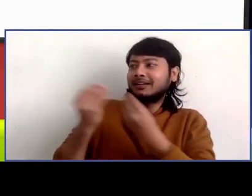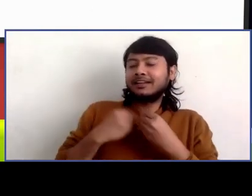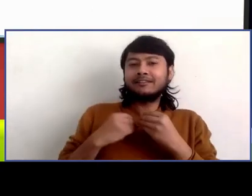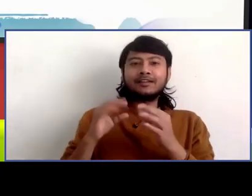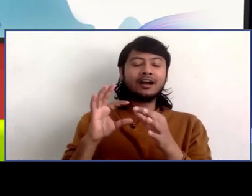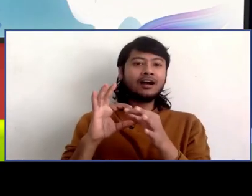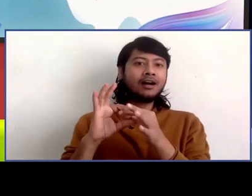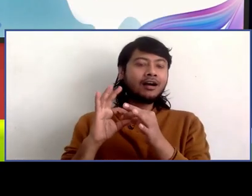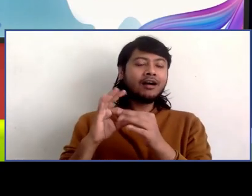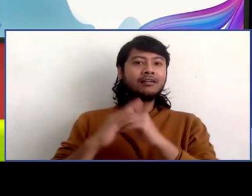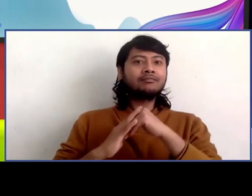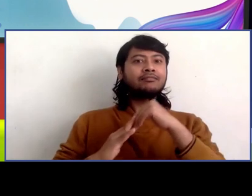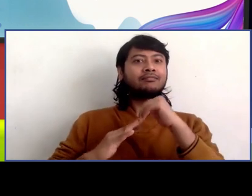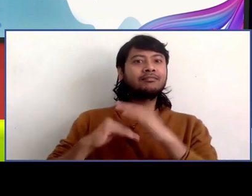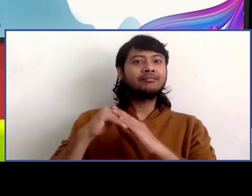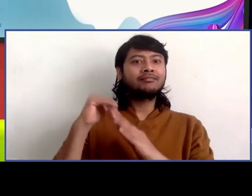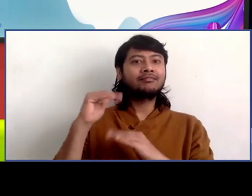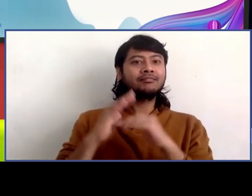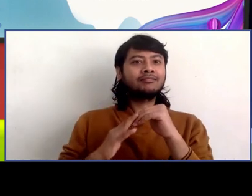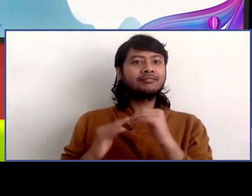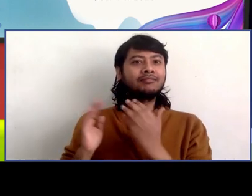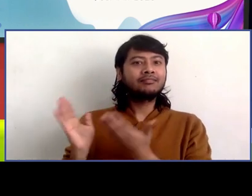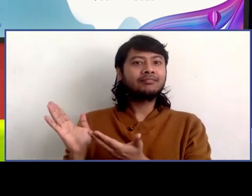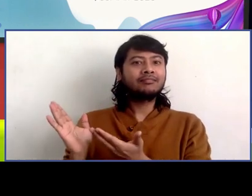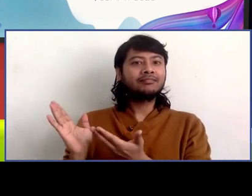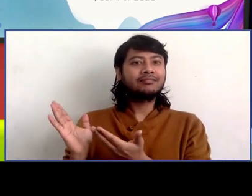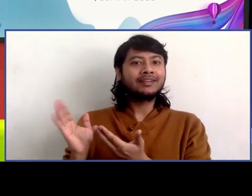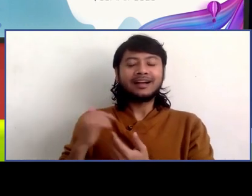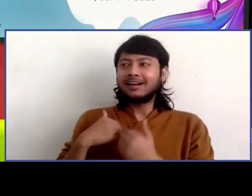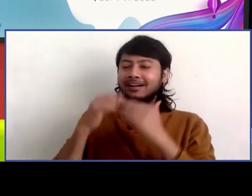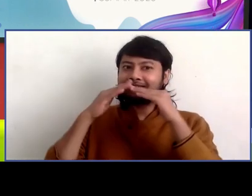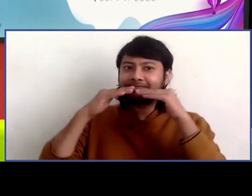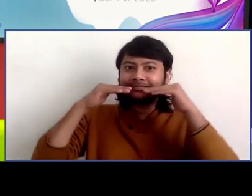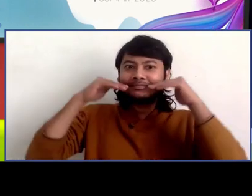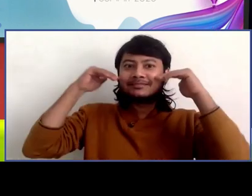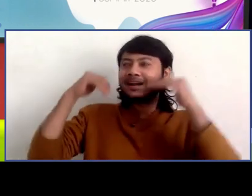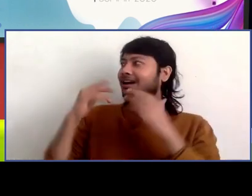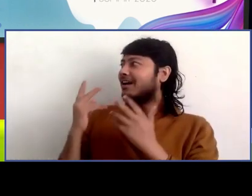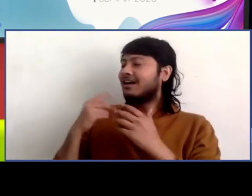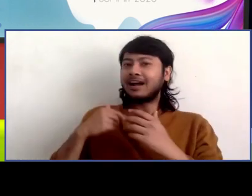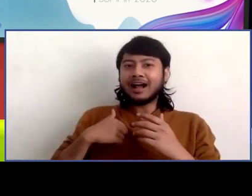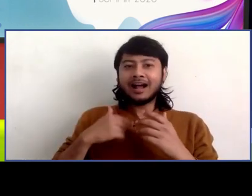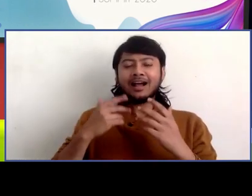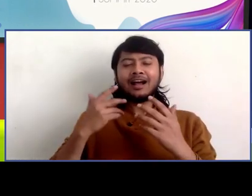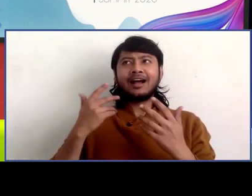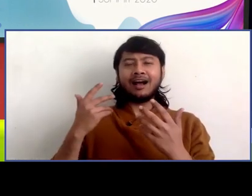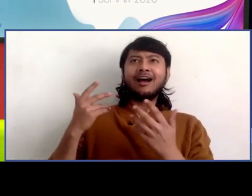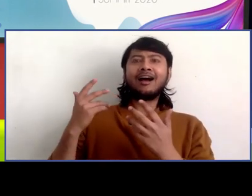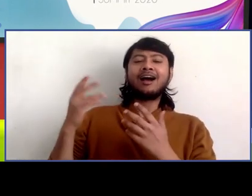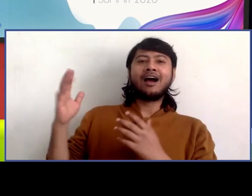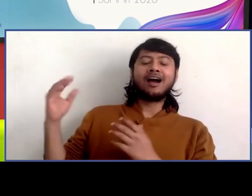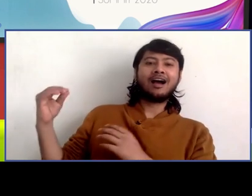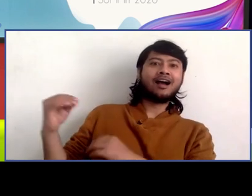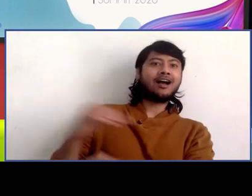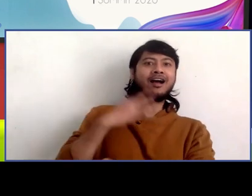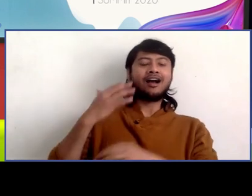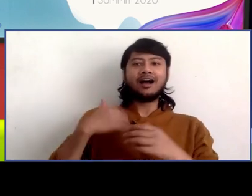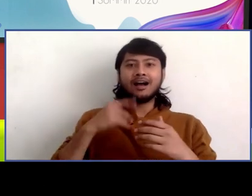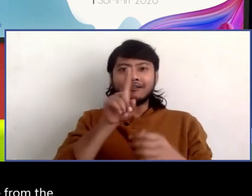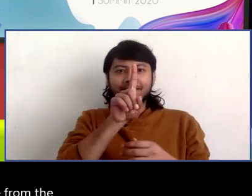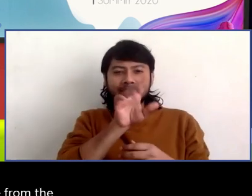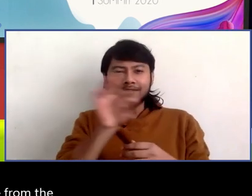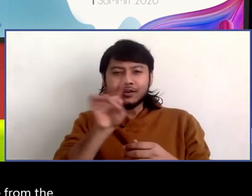And she smiled. And the next week, I saw something happening around me. She called for me from the staff room and I